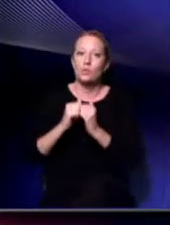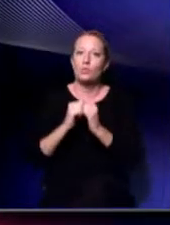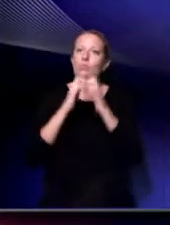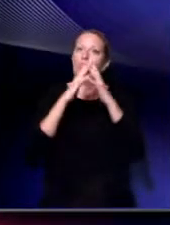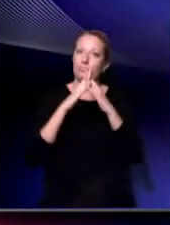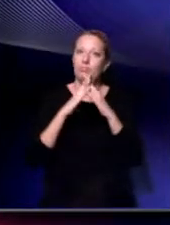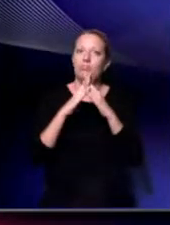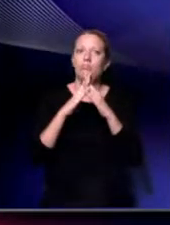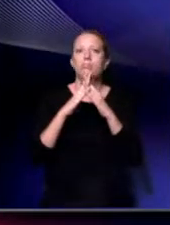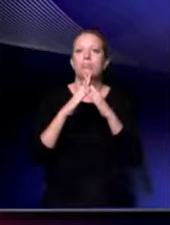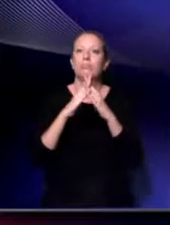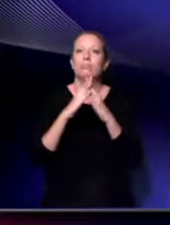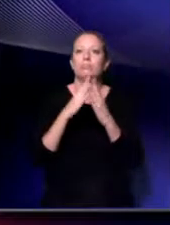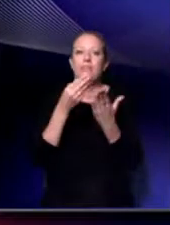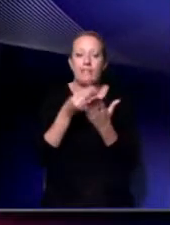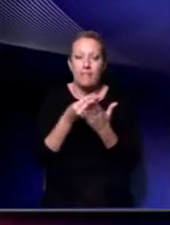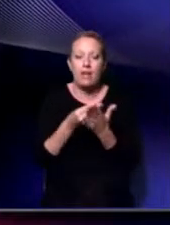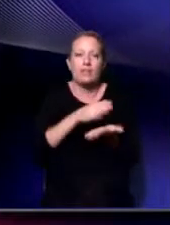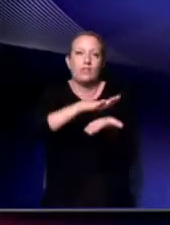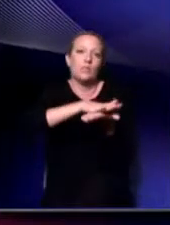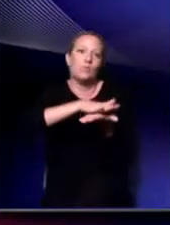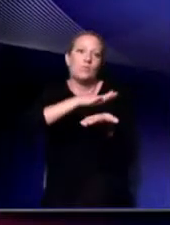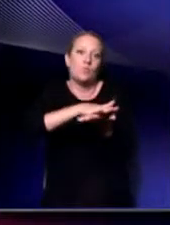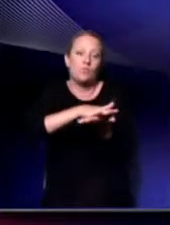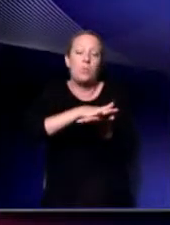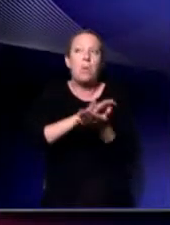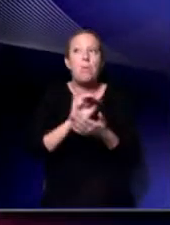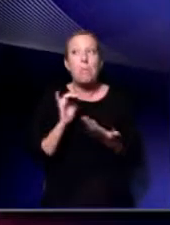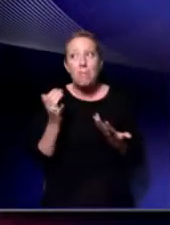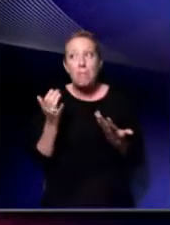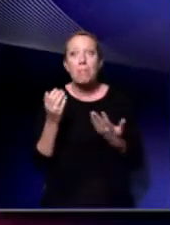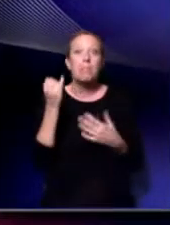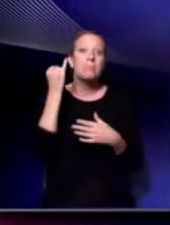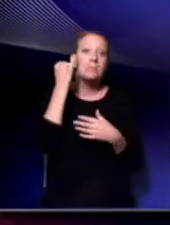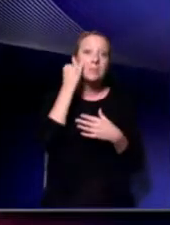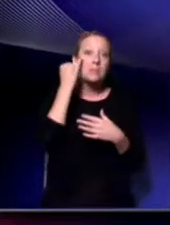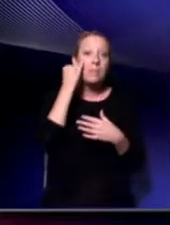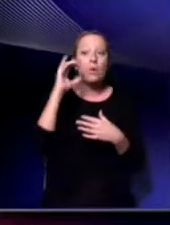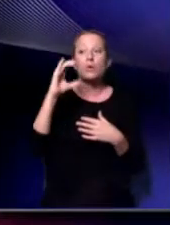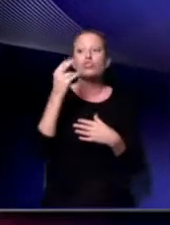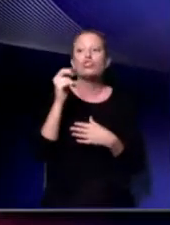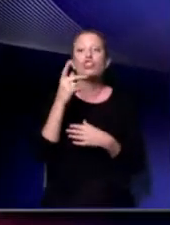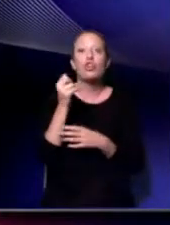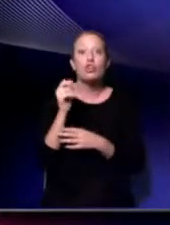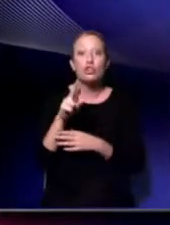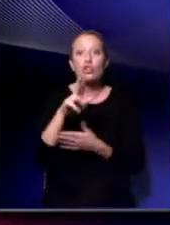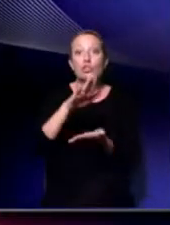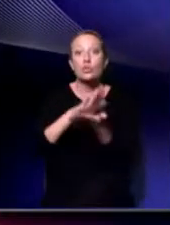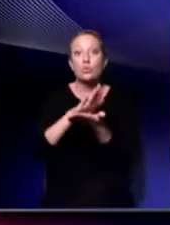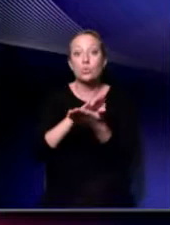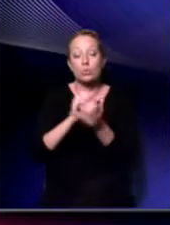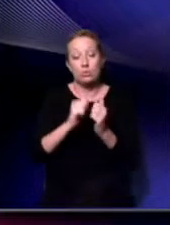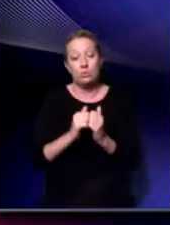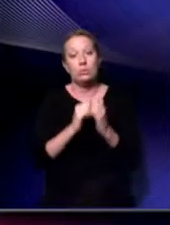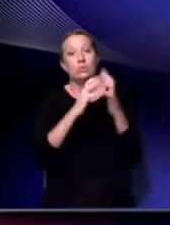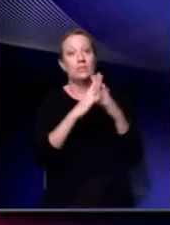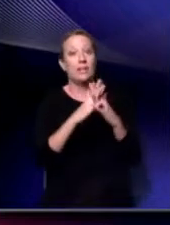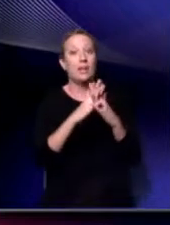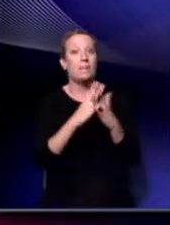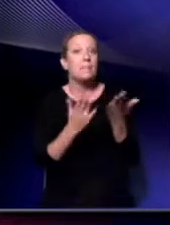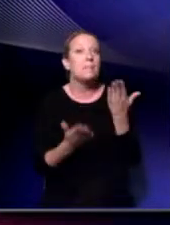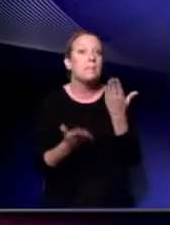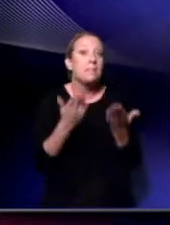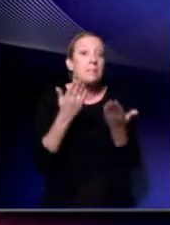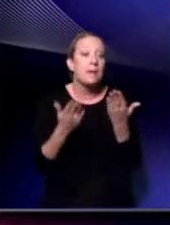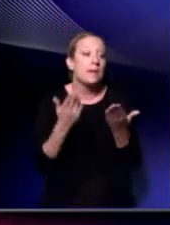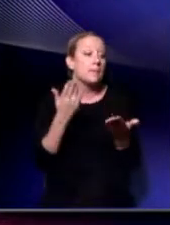funding. And the idea is that if we were to set up a charter school, it might help us improve